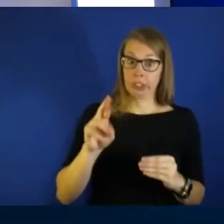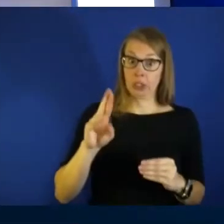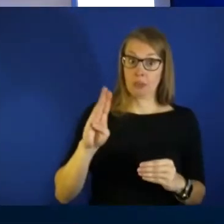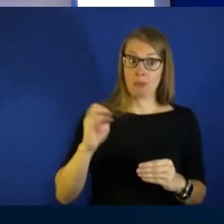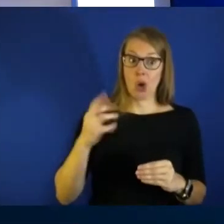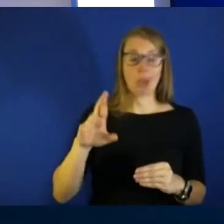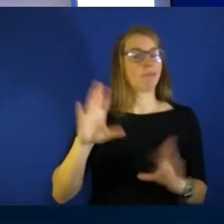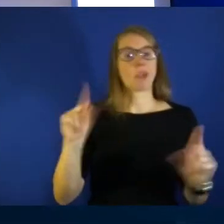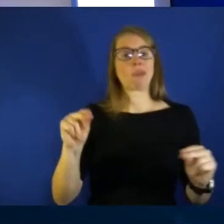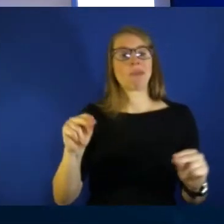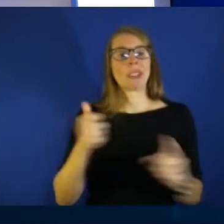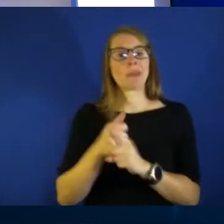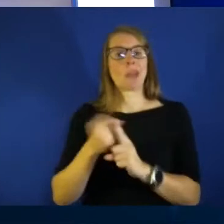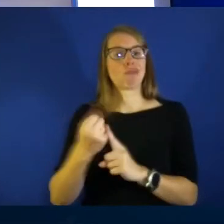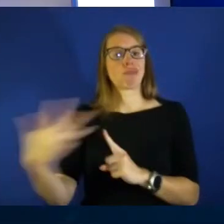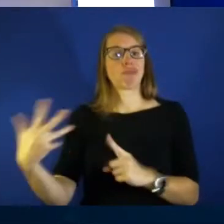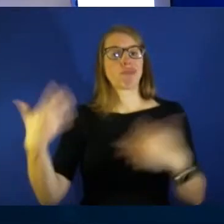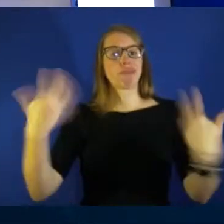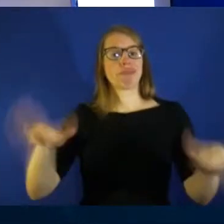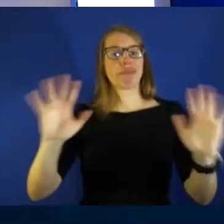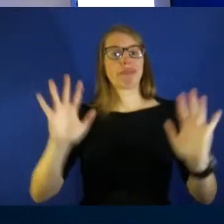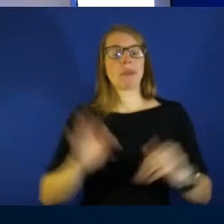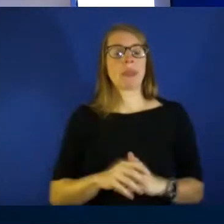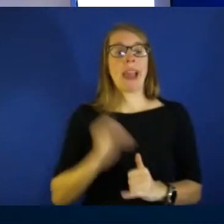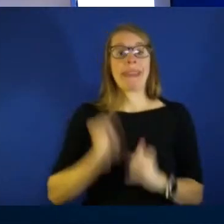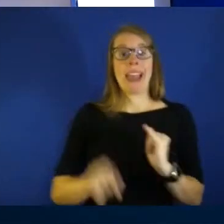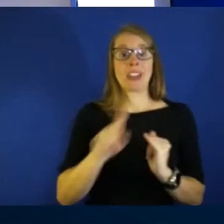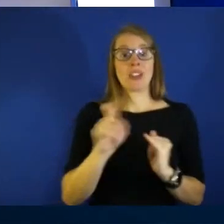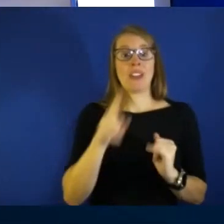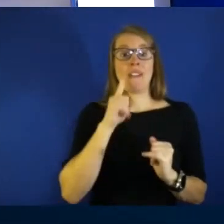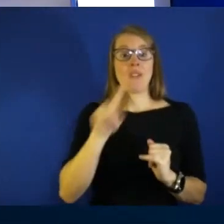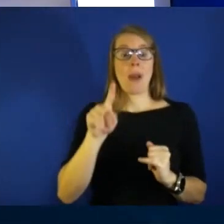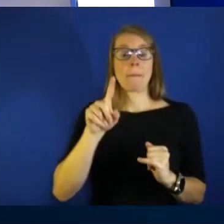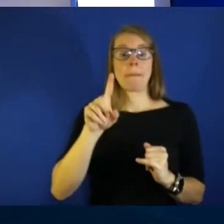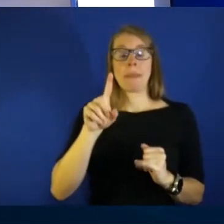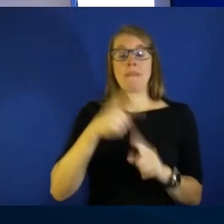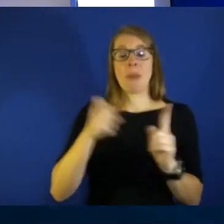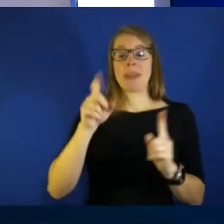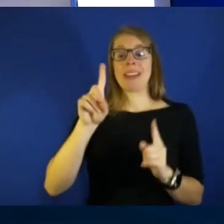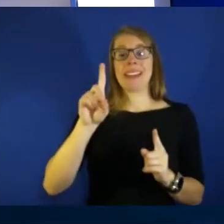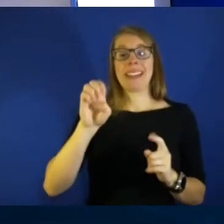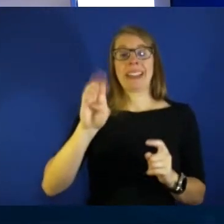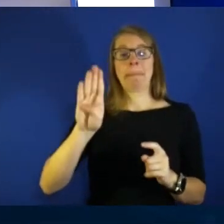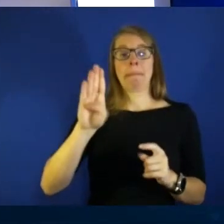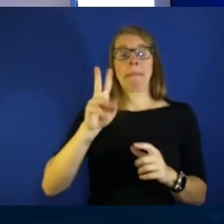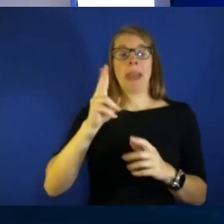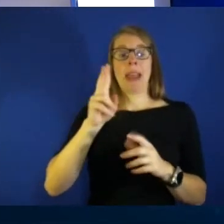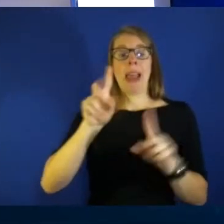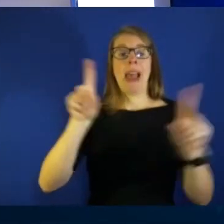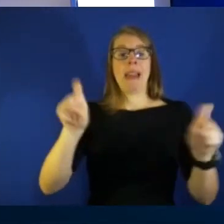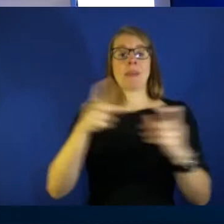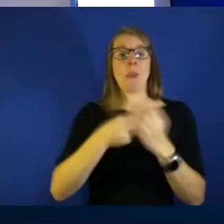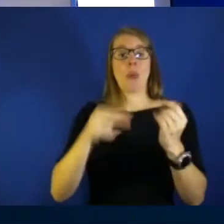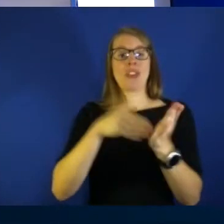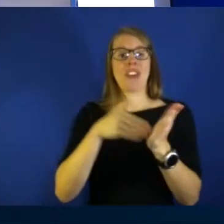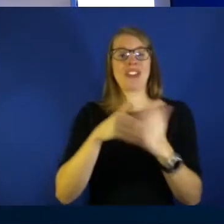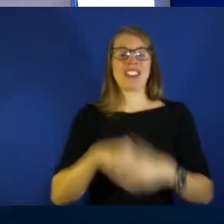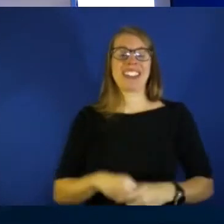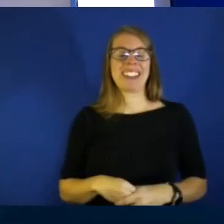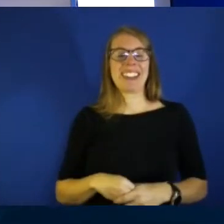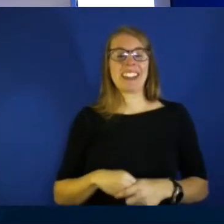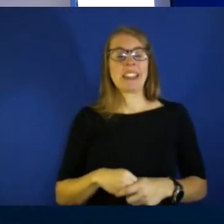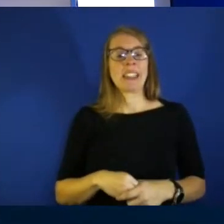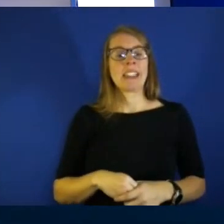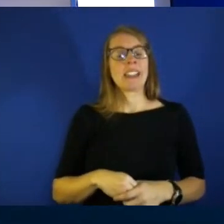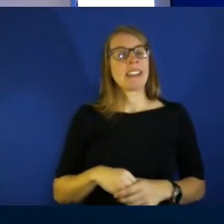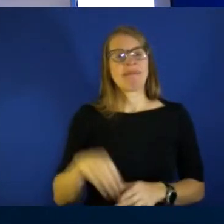it really You well. did pretty good. Okay, last question is from Deb, and I want to ask both of our doctors this question. She said, I just don't think we're ever going to